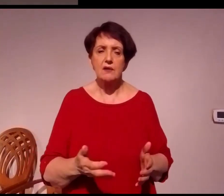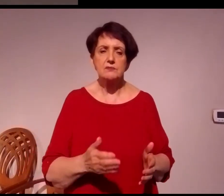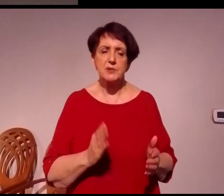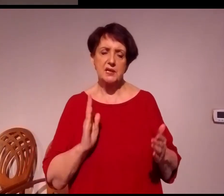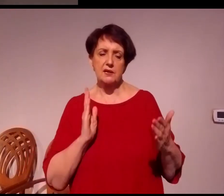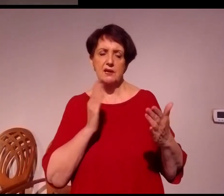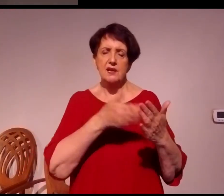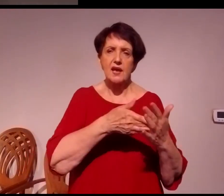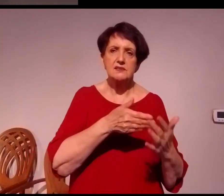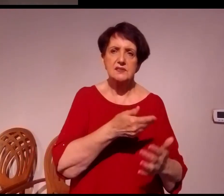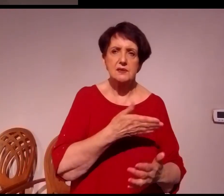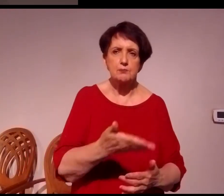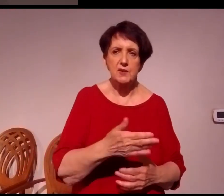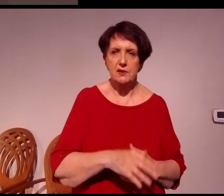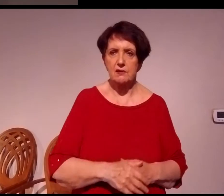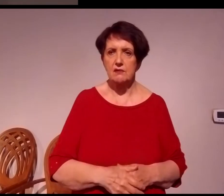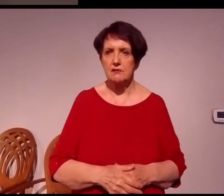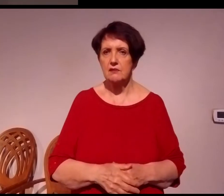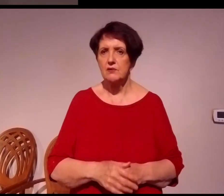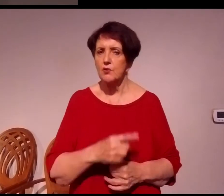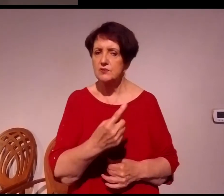against something or someone.